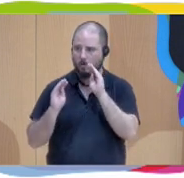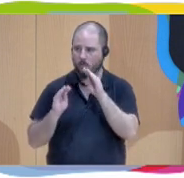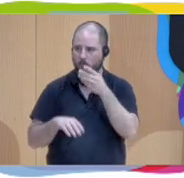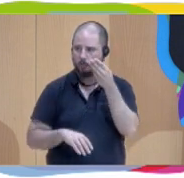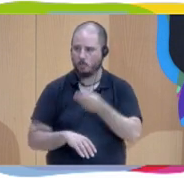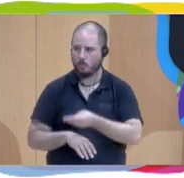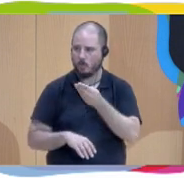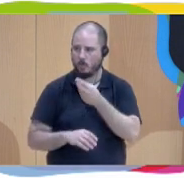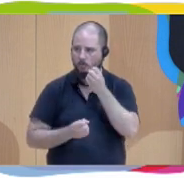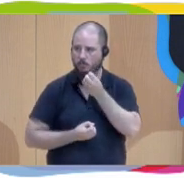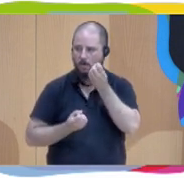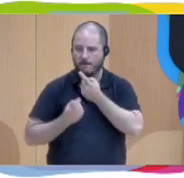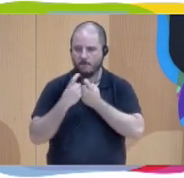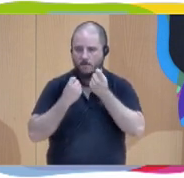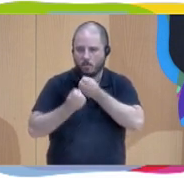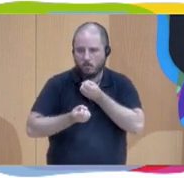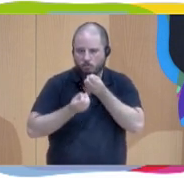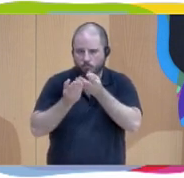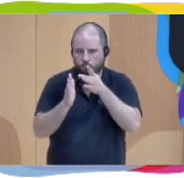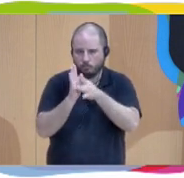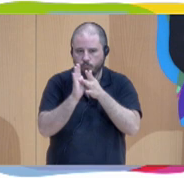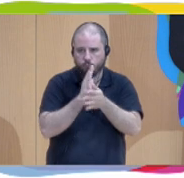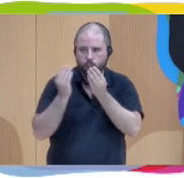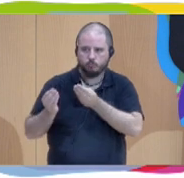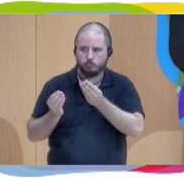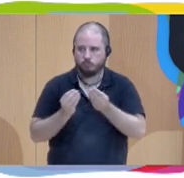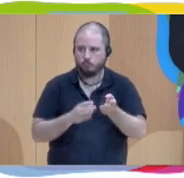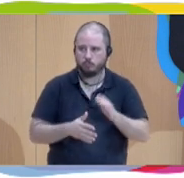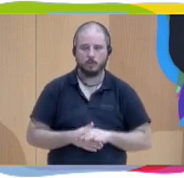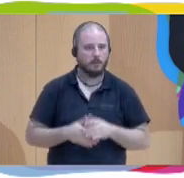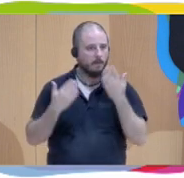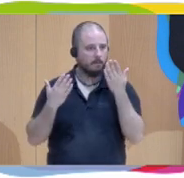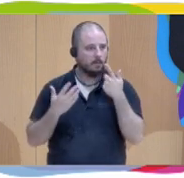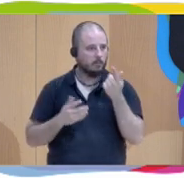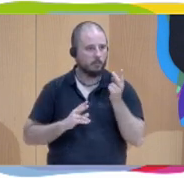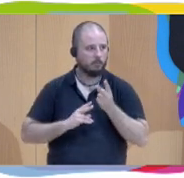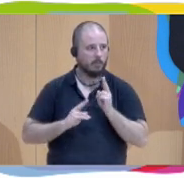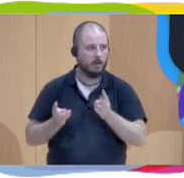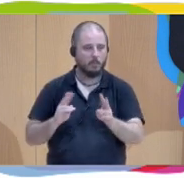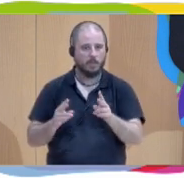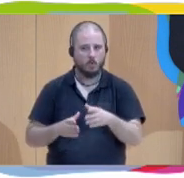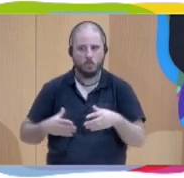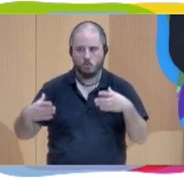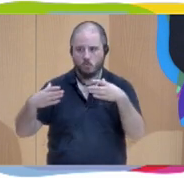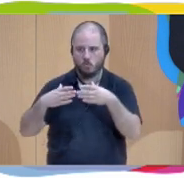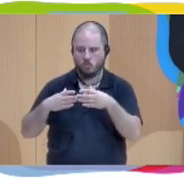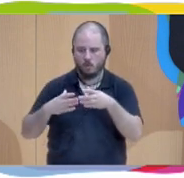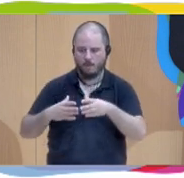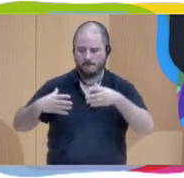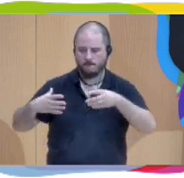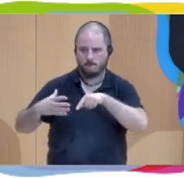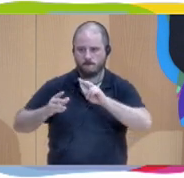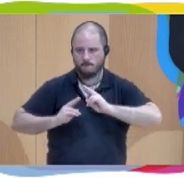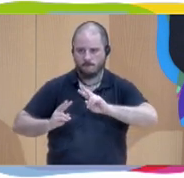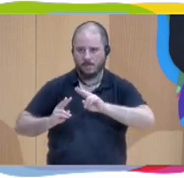And the other one, congratulations to the teachers. They have energized a large group in an excellent way. We have learned and also had fun.